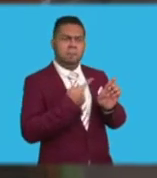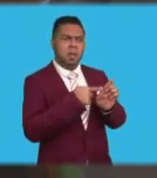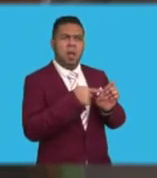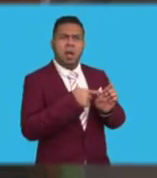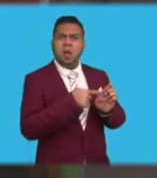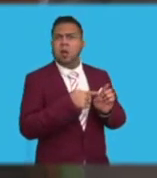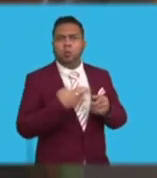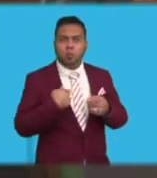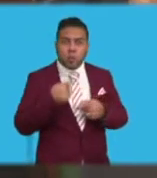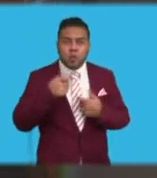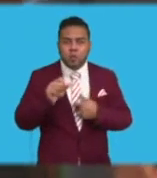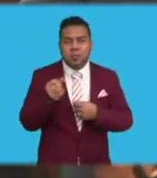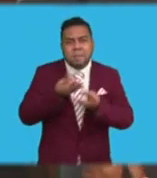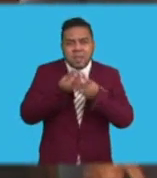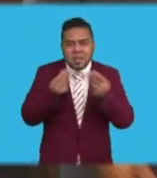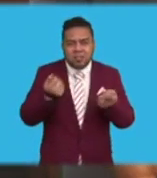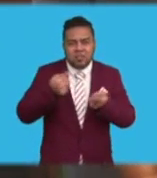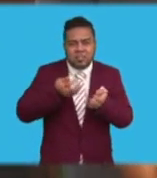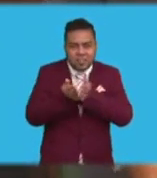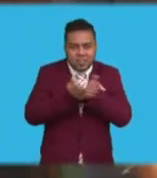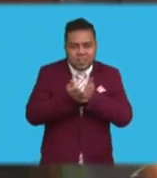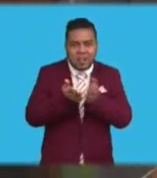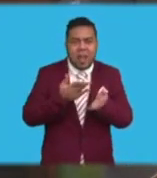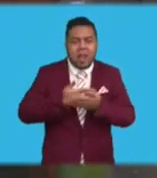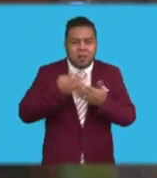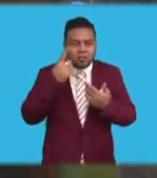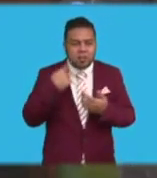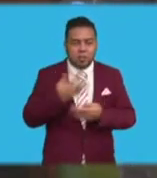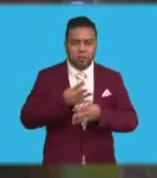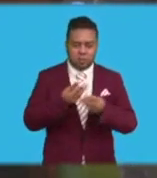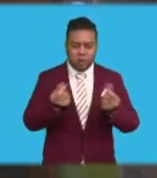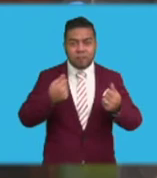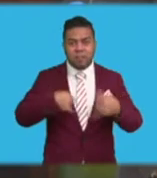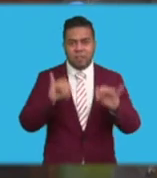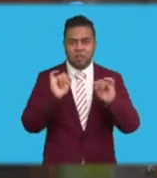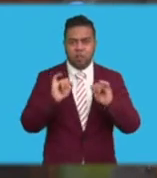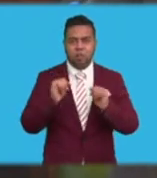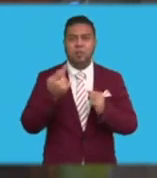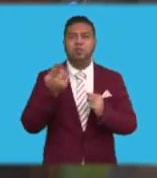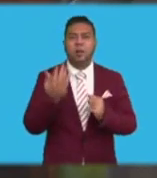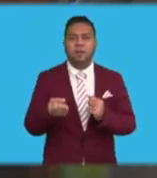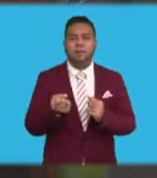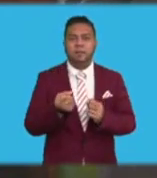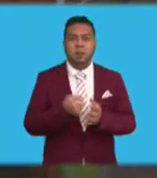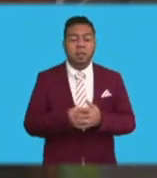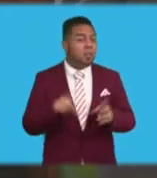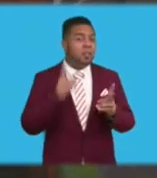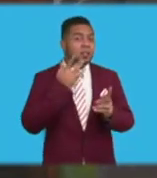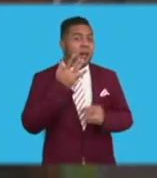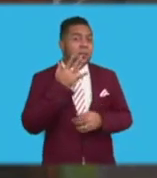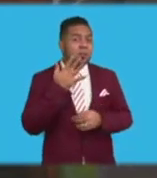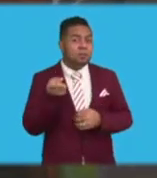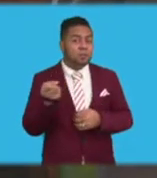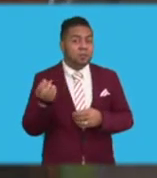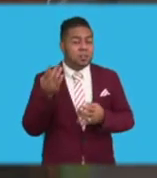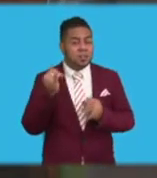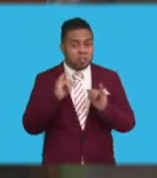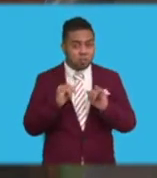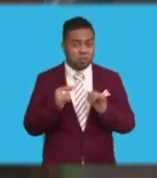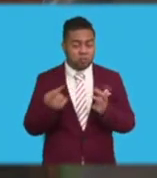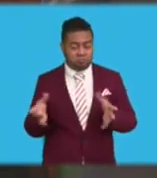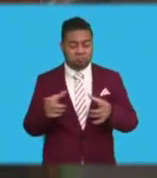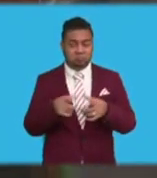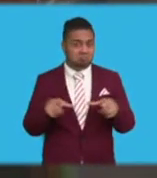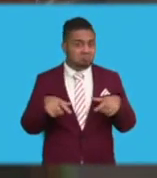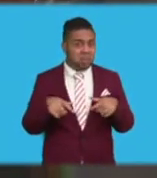the mediation service to try to resolve the particular issue that they have. Kinds of issues that they bring up will be cases